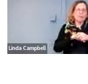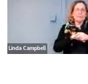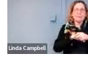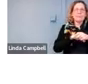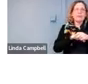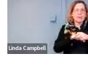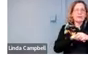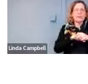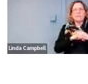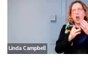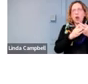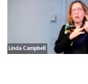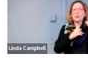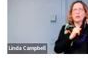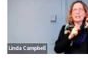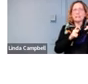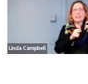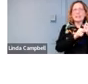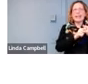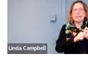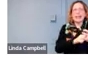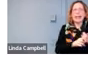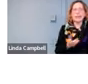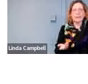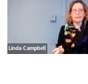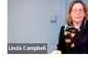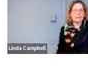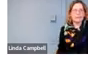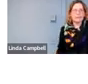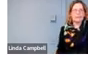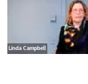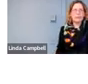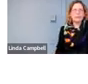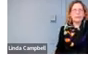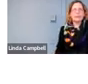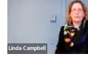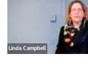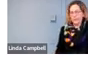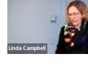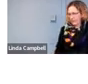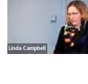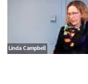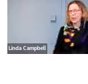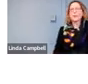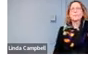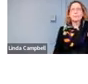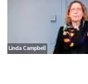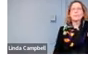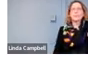And that's in the over the last 200 years or so. So it's about one species per year.